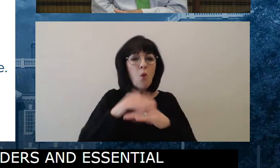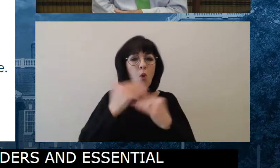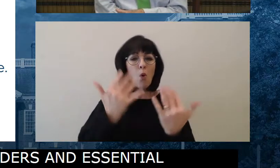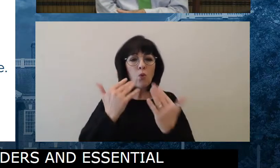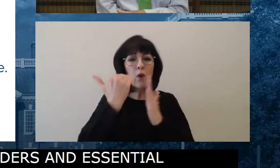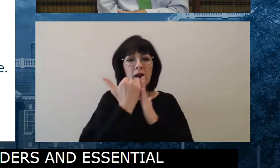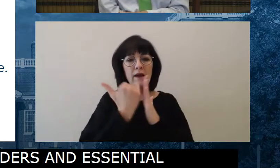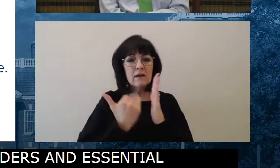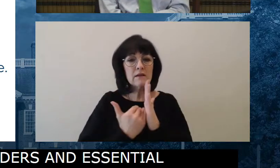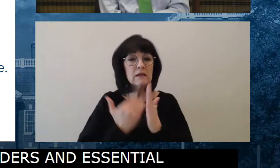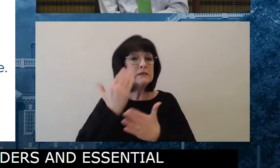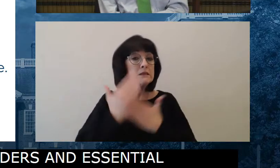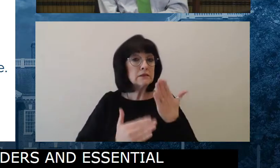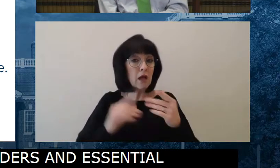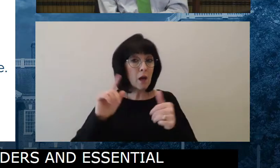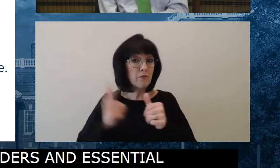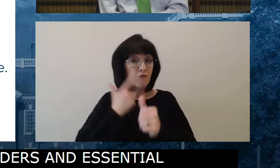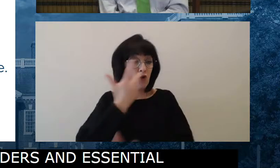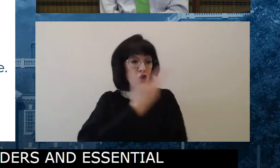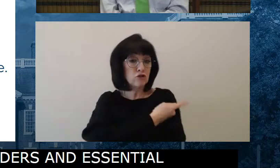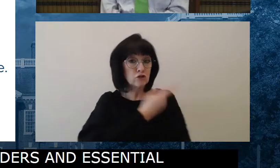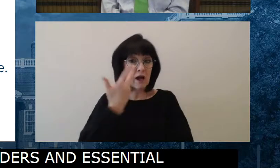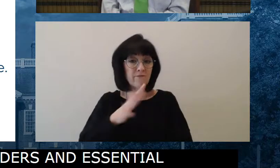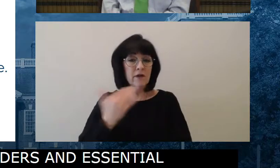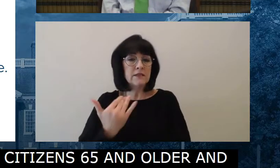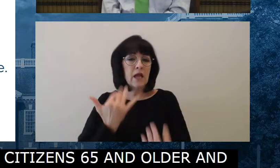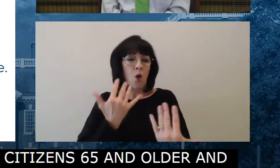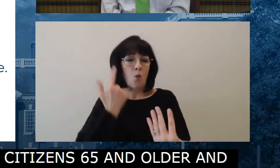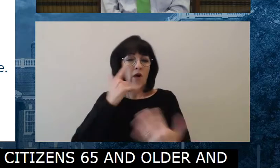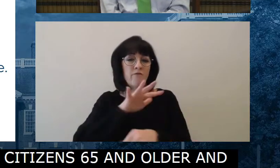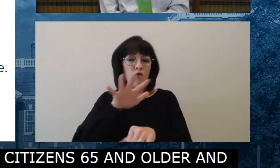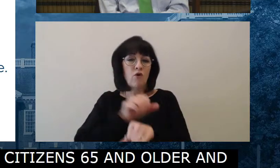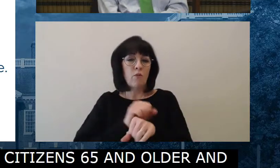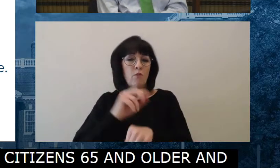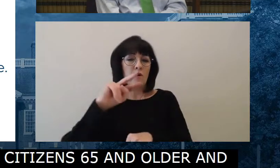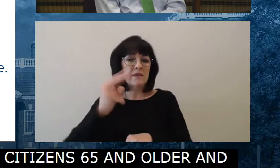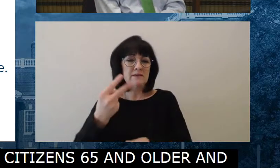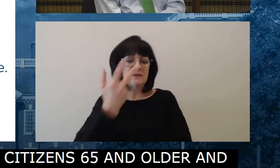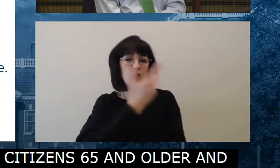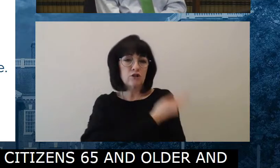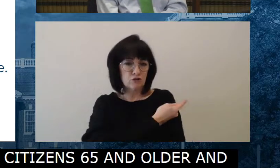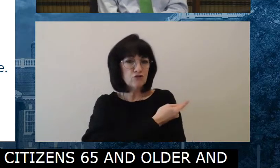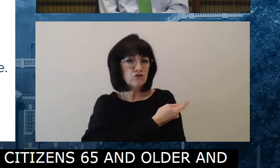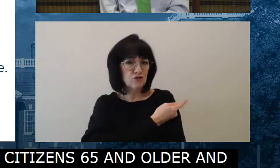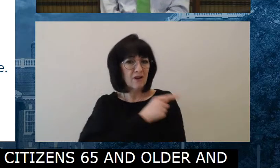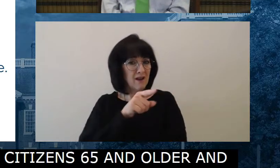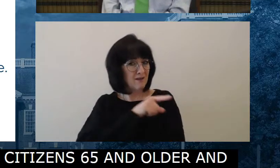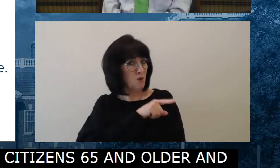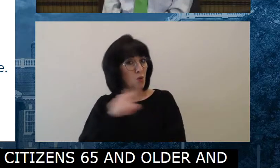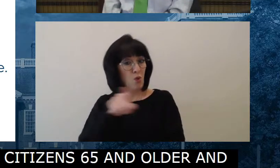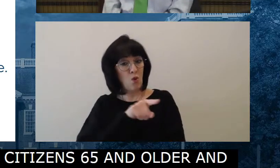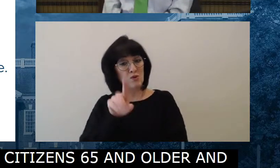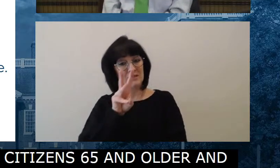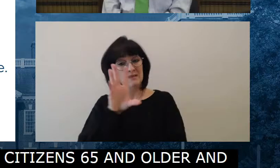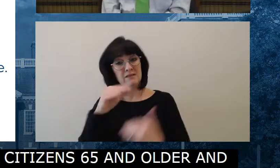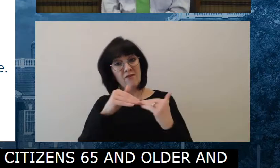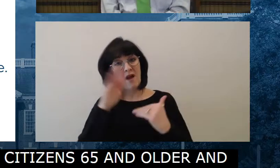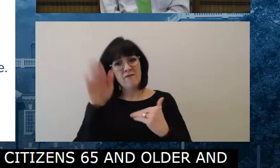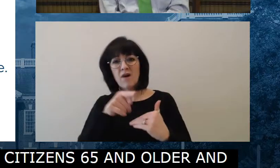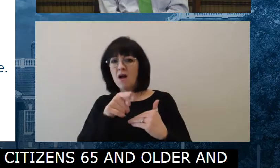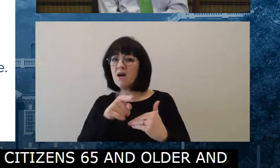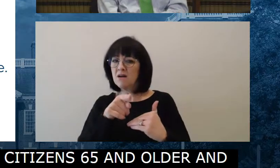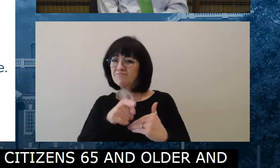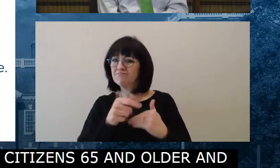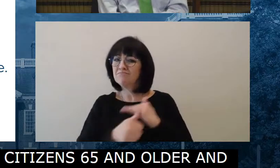opportunities for folks to get vaccinated. Those are the most vulnerable populations. We're making real